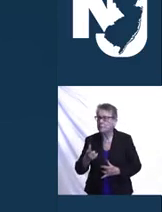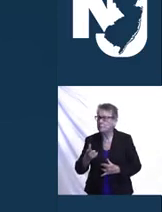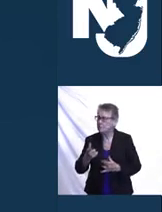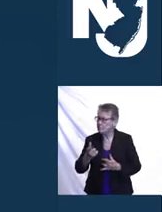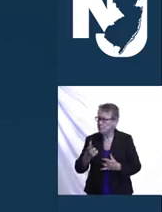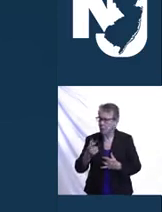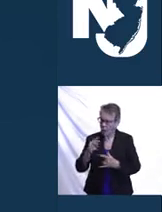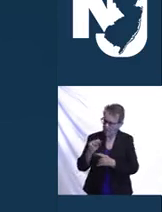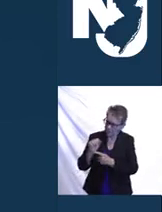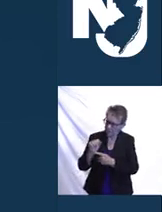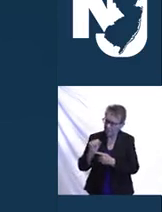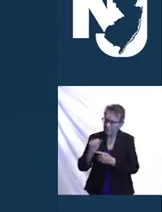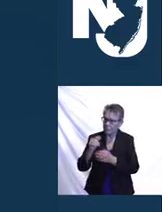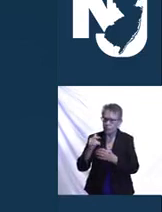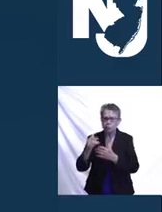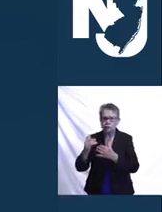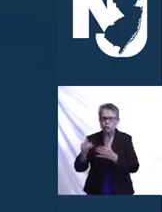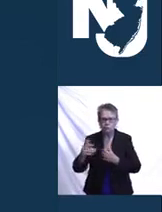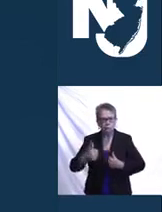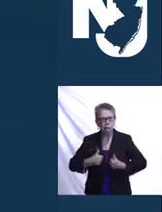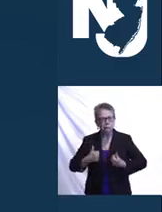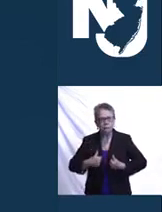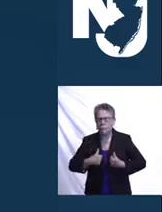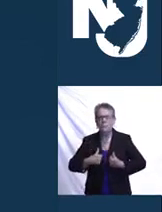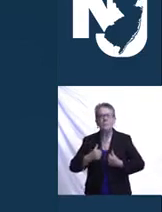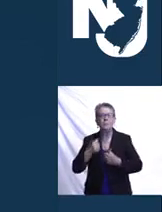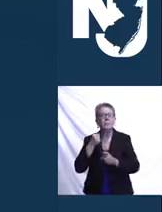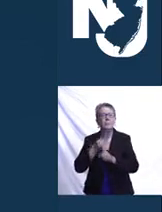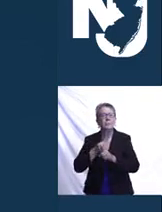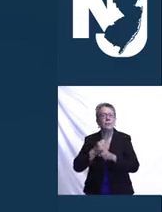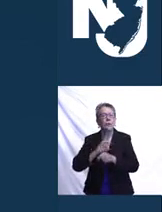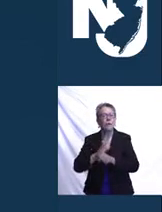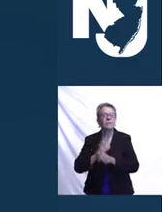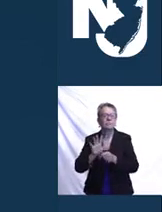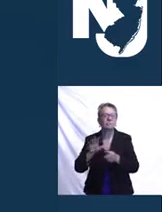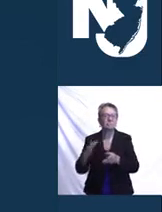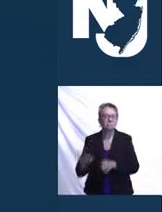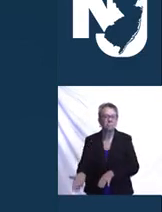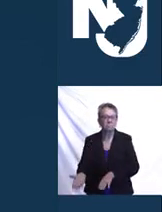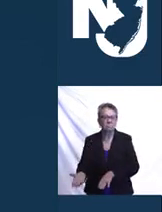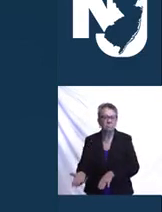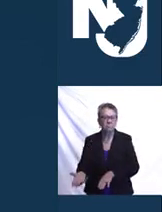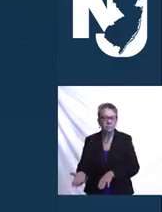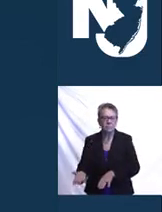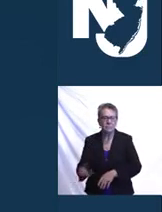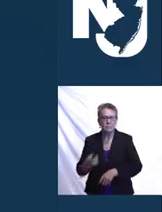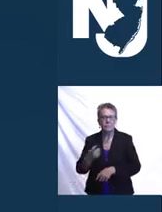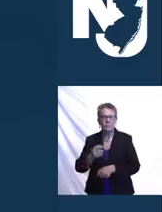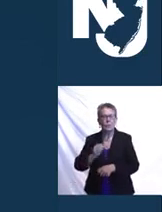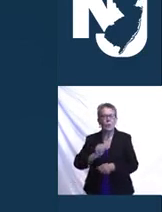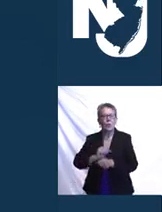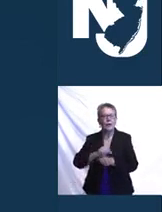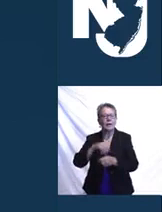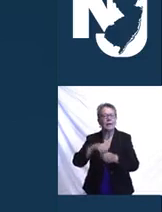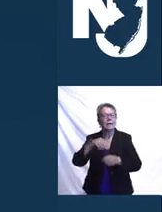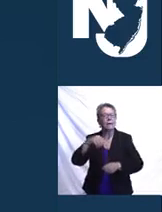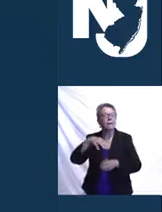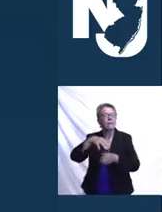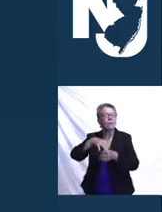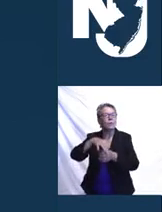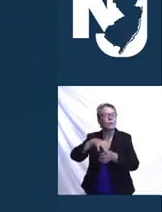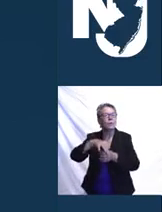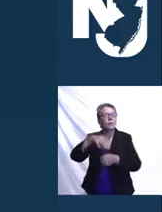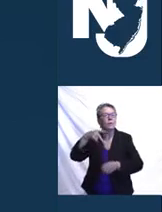So thank you, Marcella, for your extraordinary life, and obviously for helping make our elections run smoothly. And